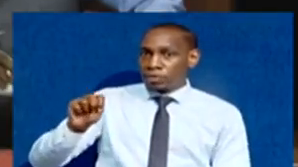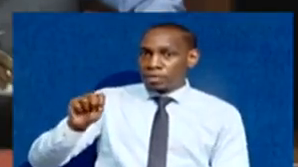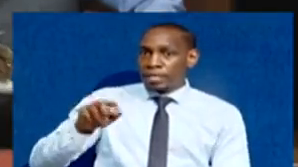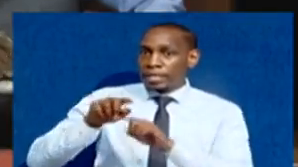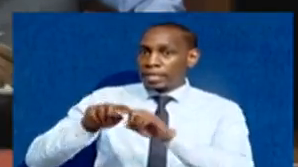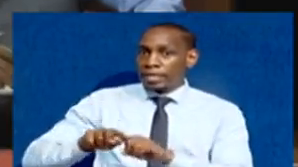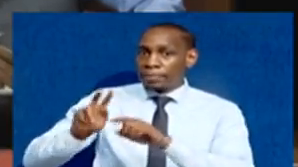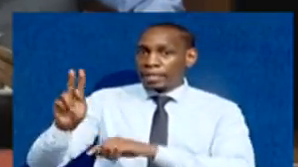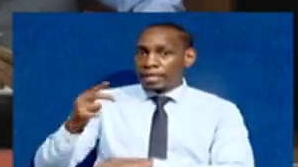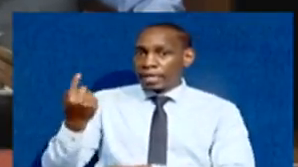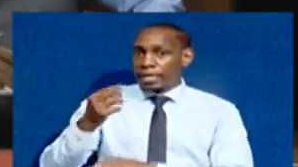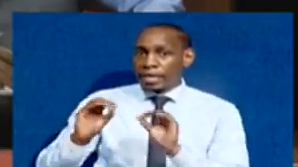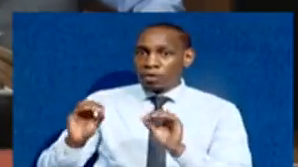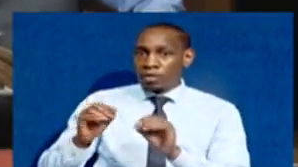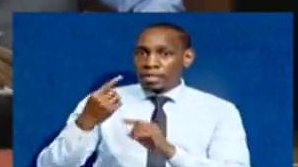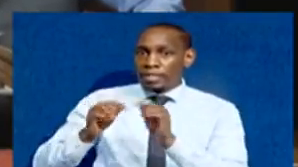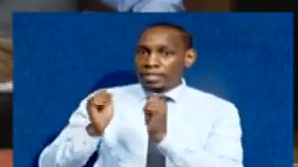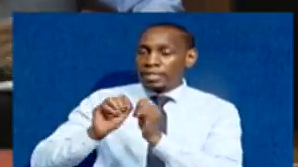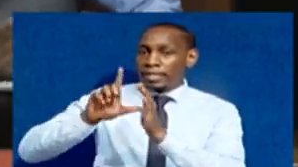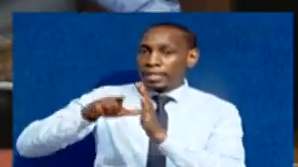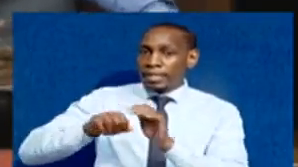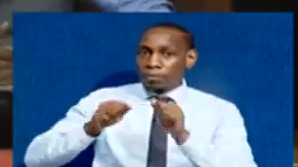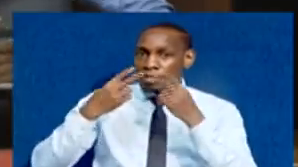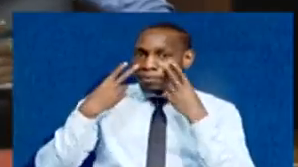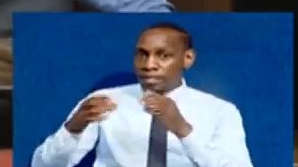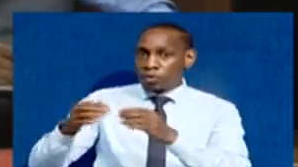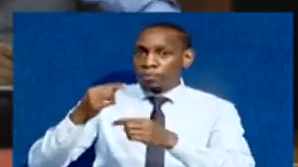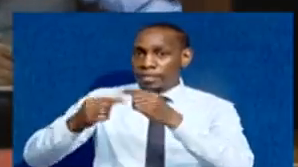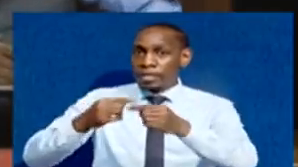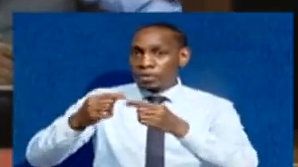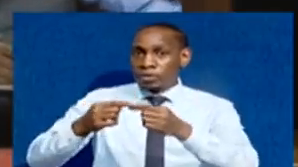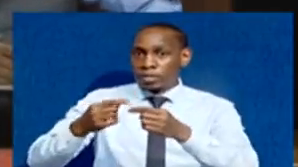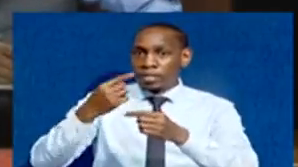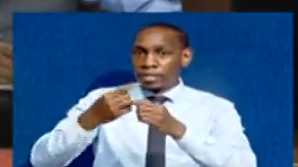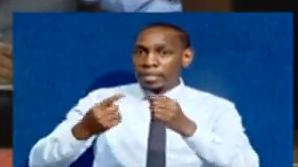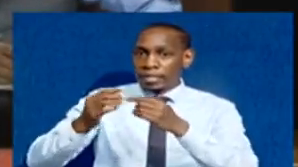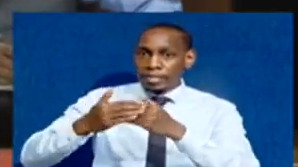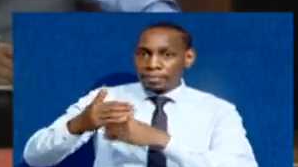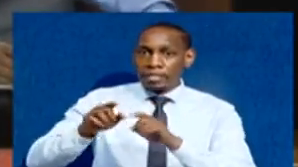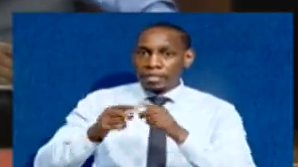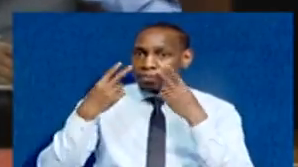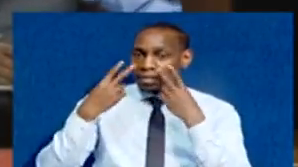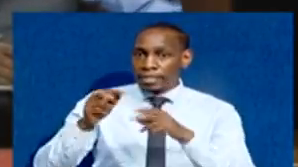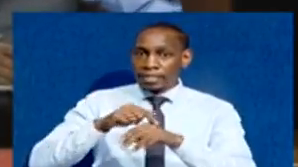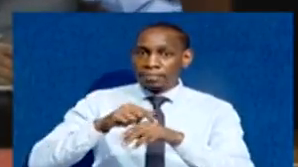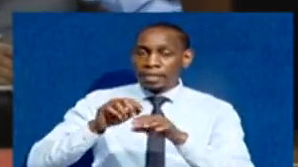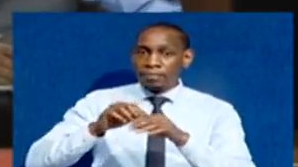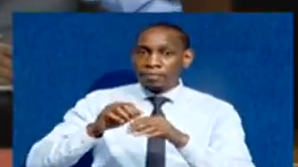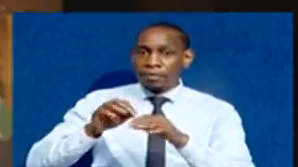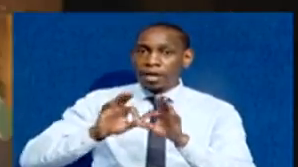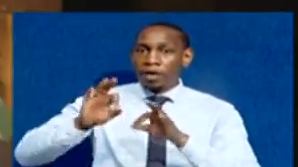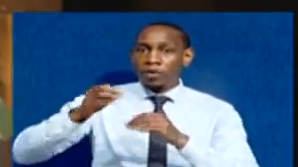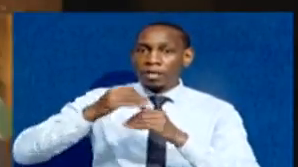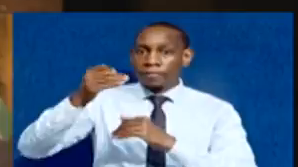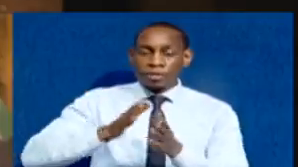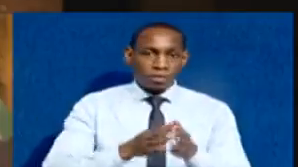but 10 years later, do you see AMISOM still continuing for the next few? You still see them in the long term?